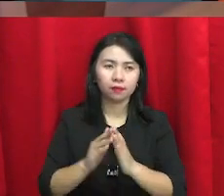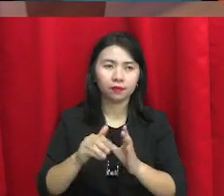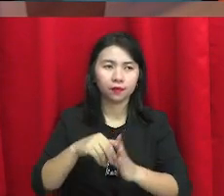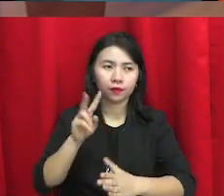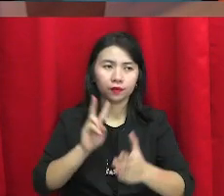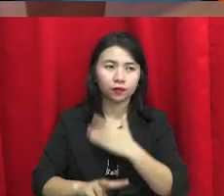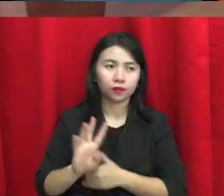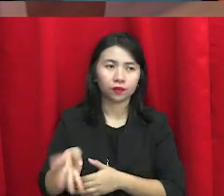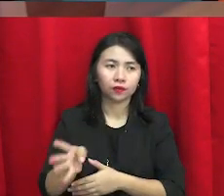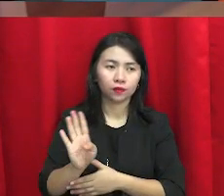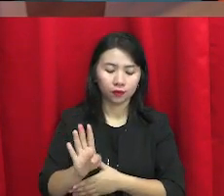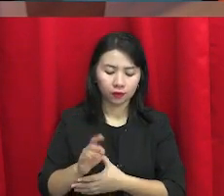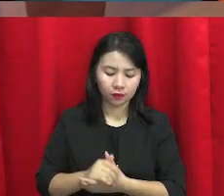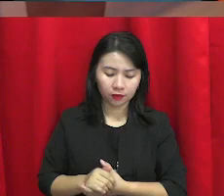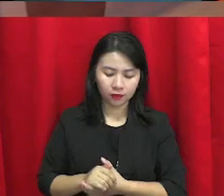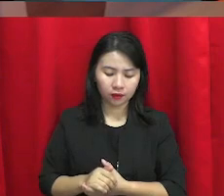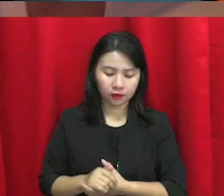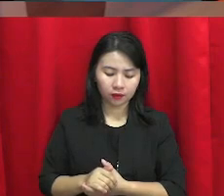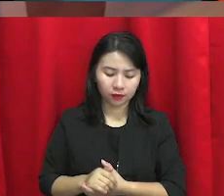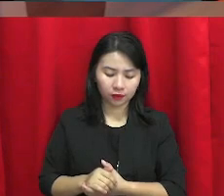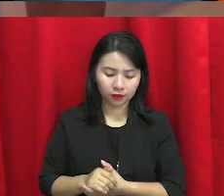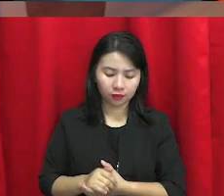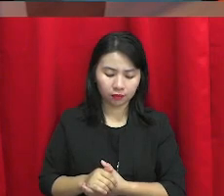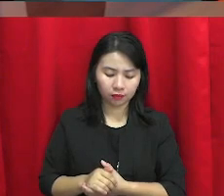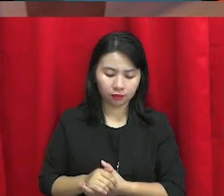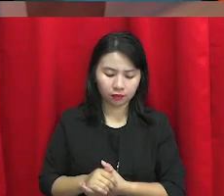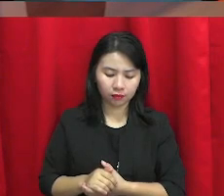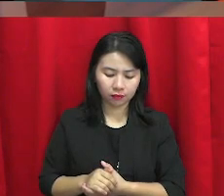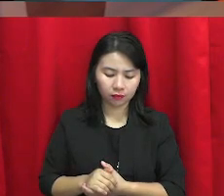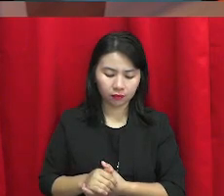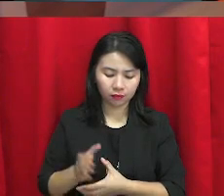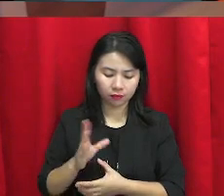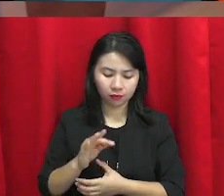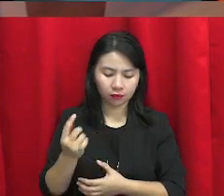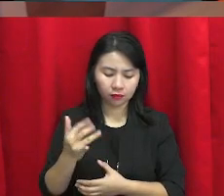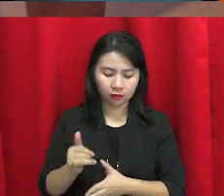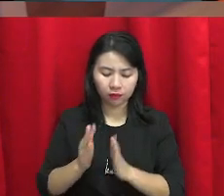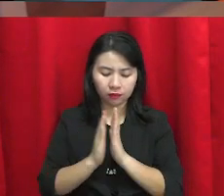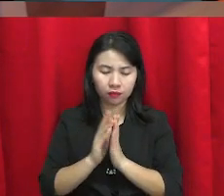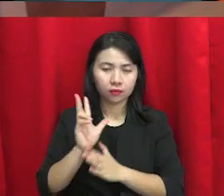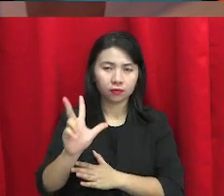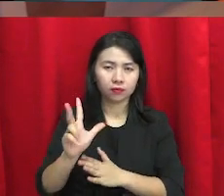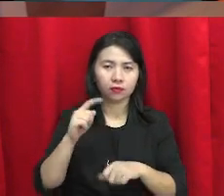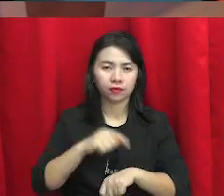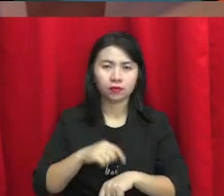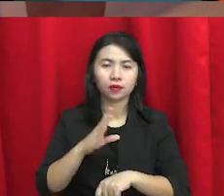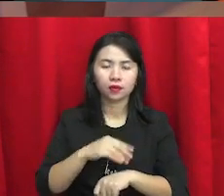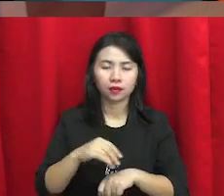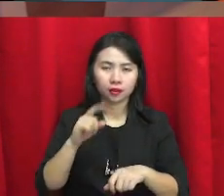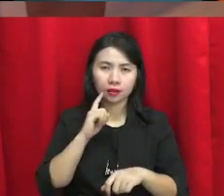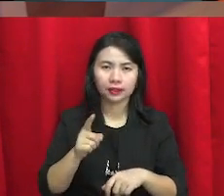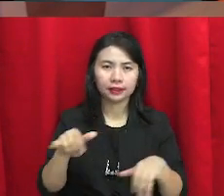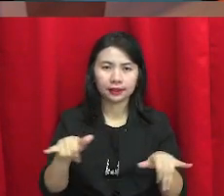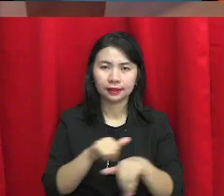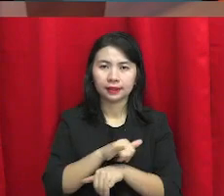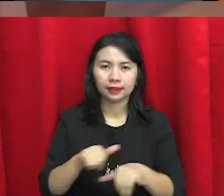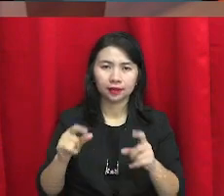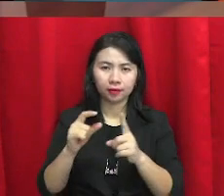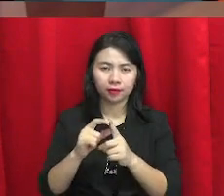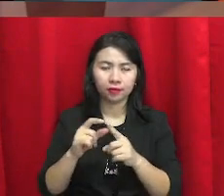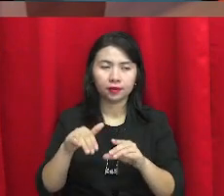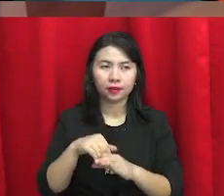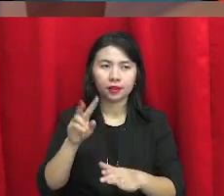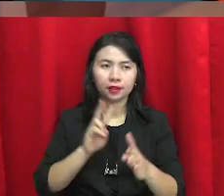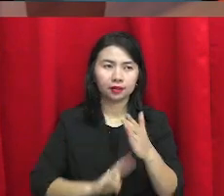he left them and went away again and prayed the third time, saying the same words. Yung katulad sa verse